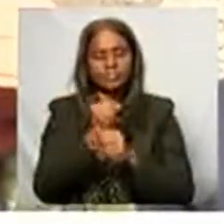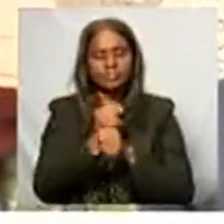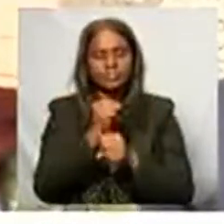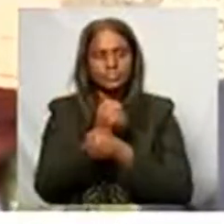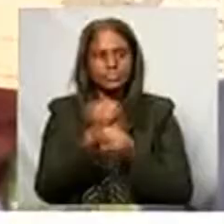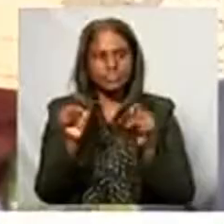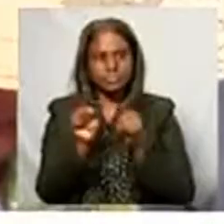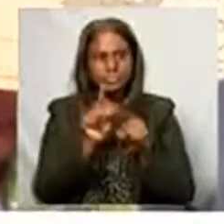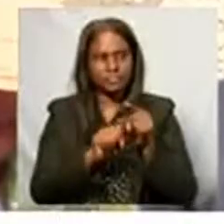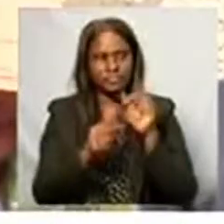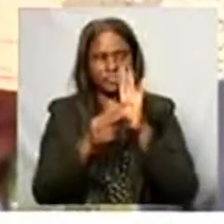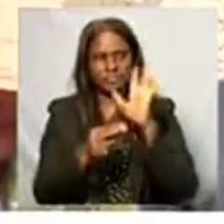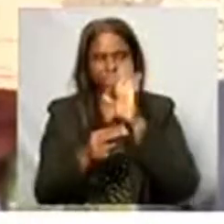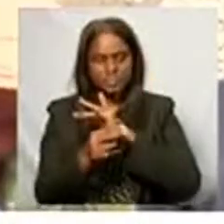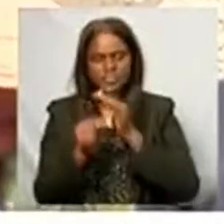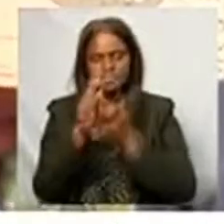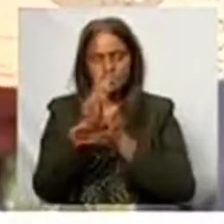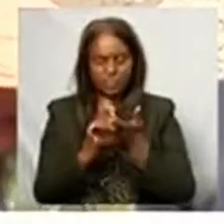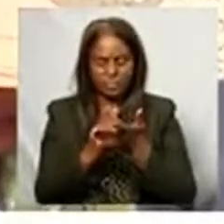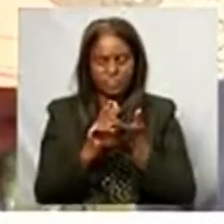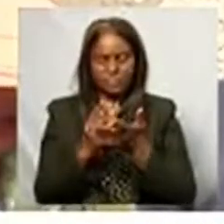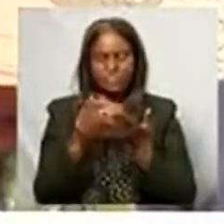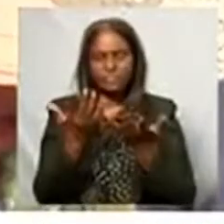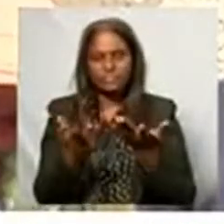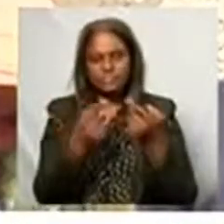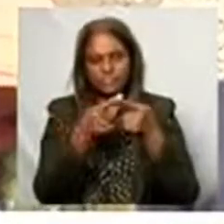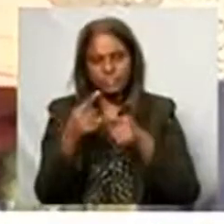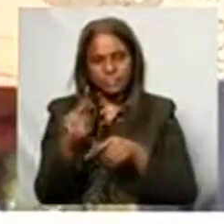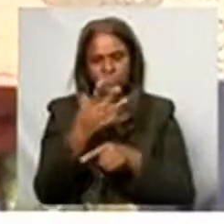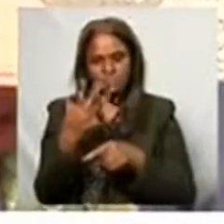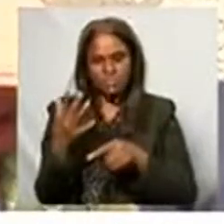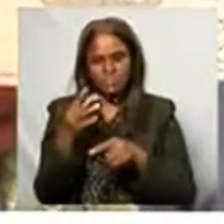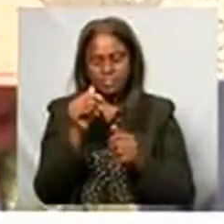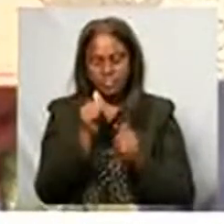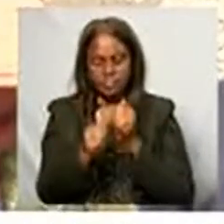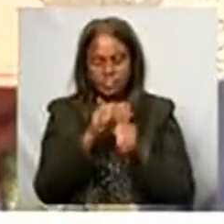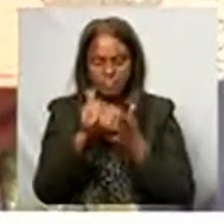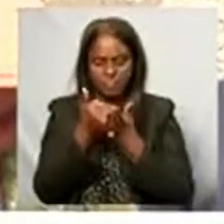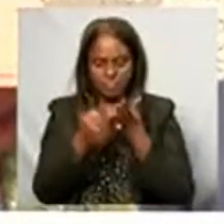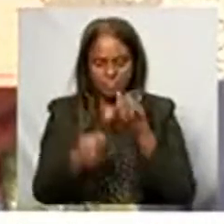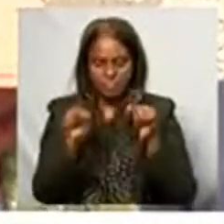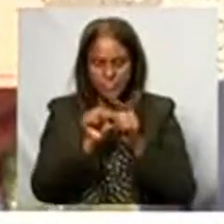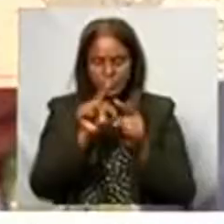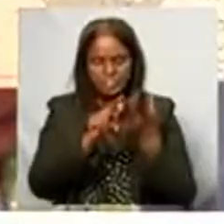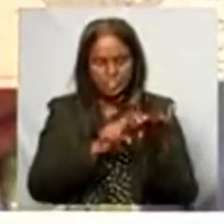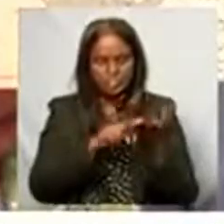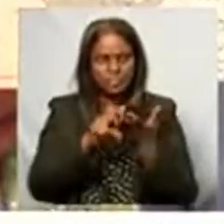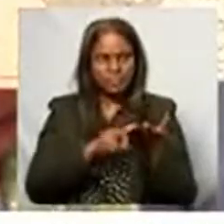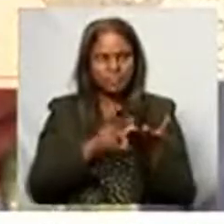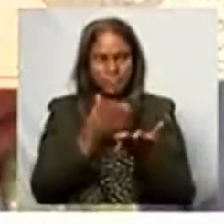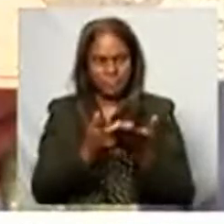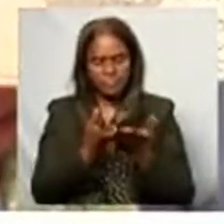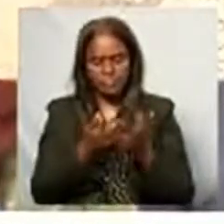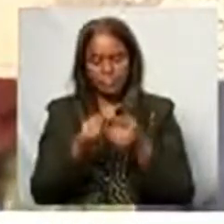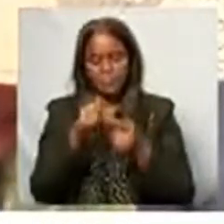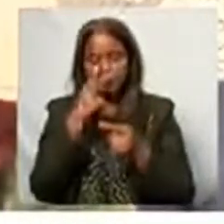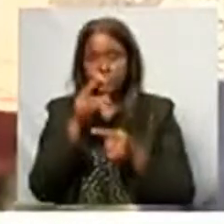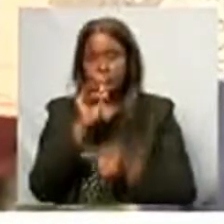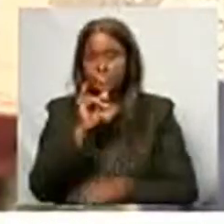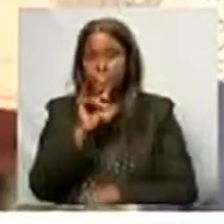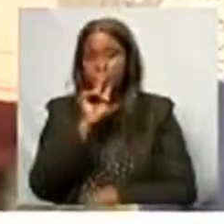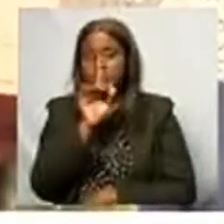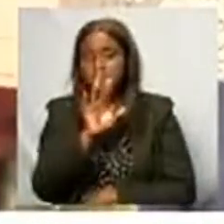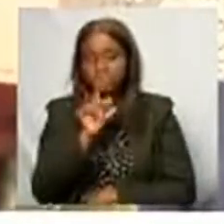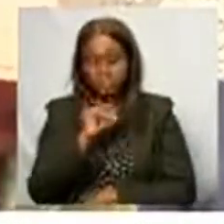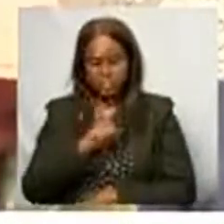it appears some milestones are being recorded here to see to it that